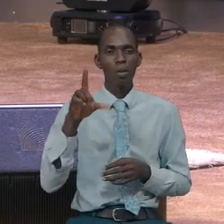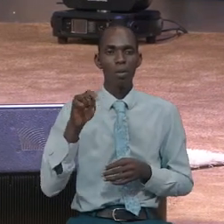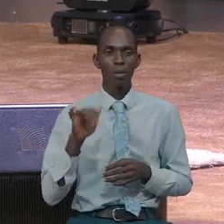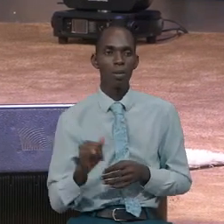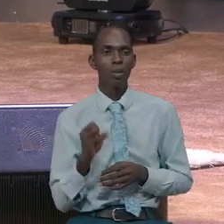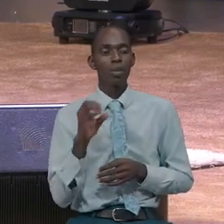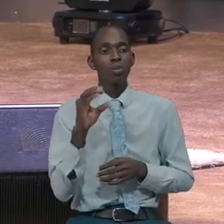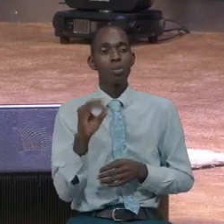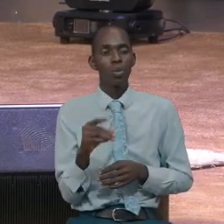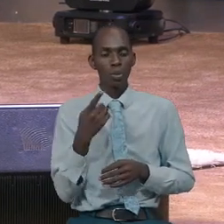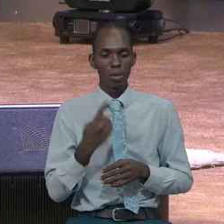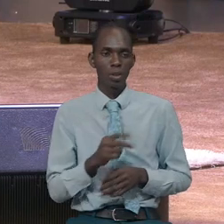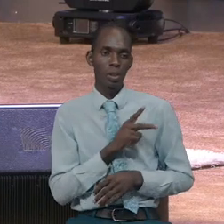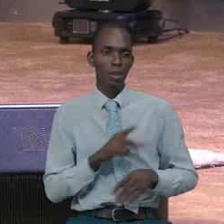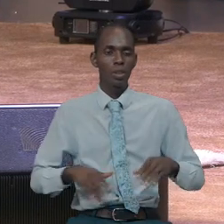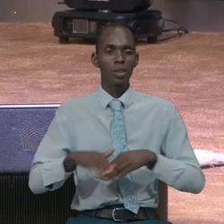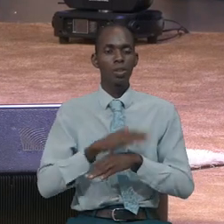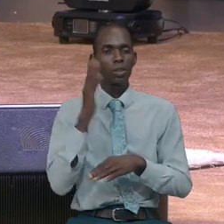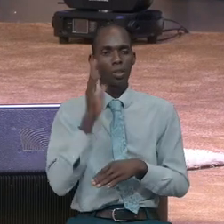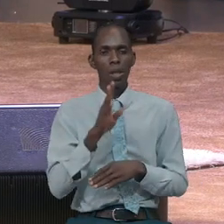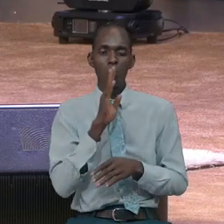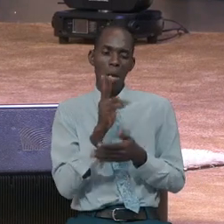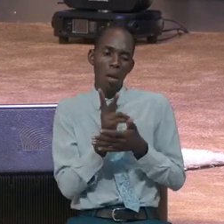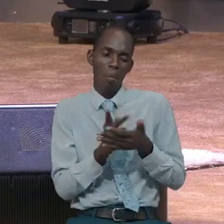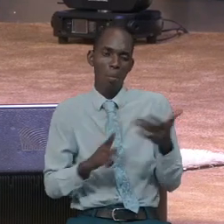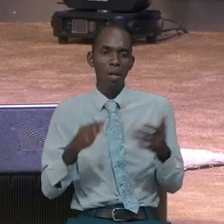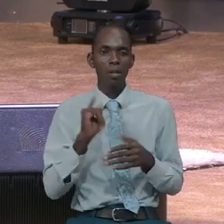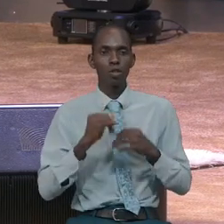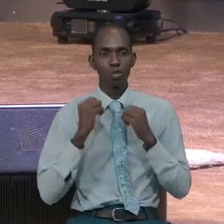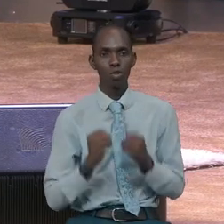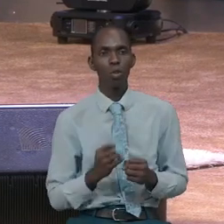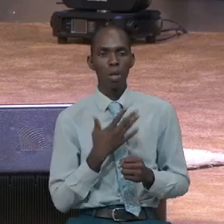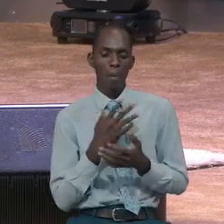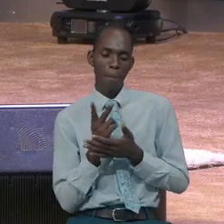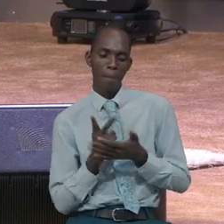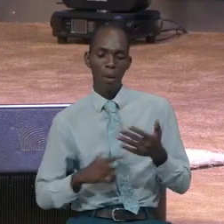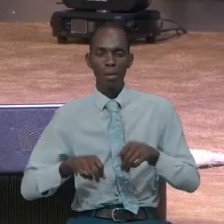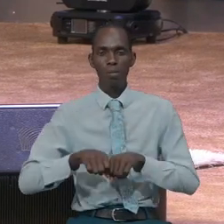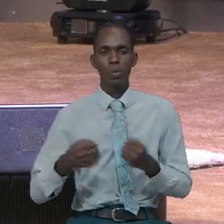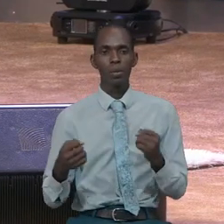the kingdom shall be partly strong and partly broken.